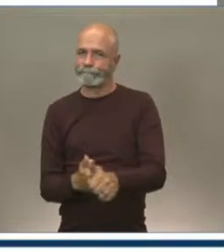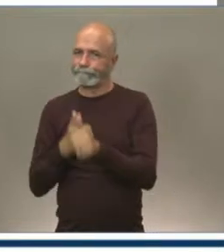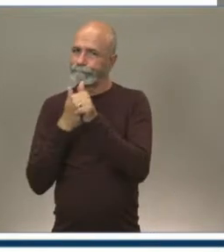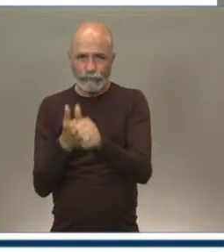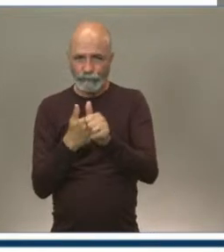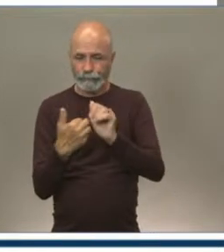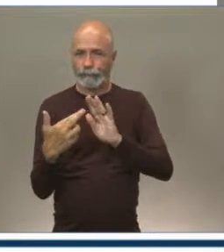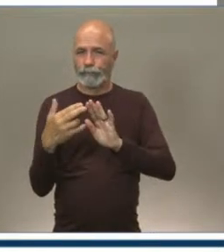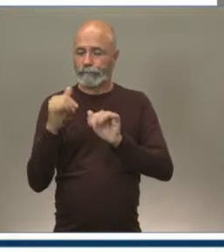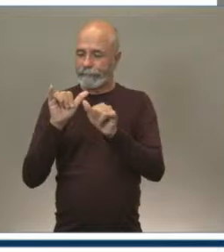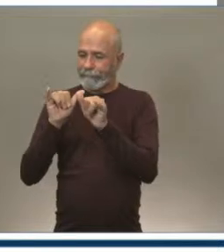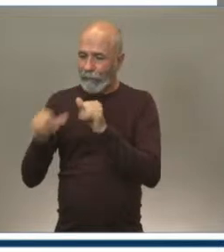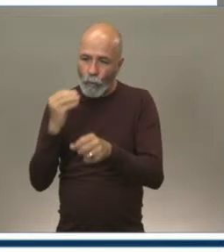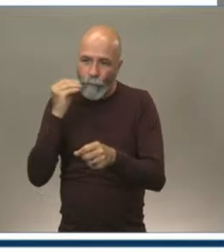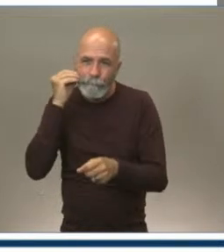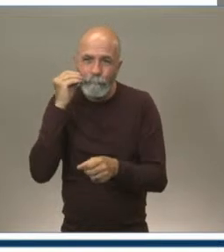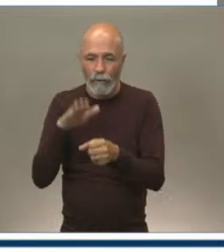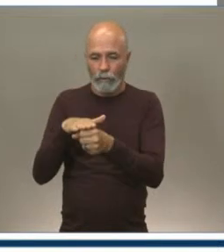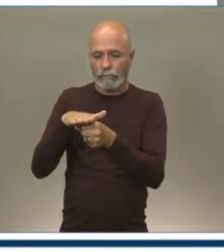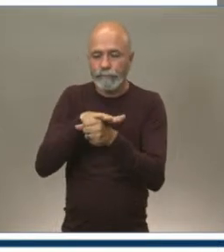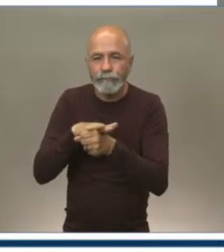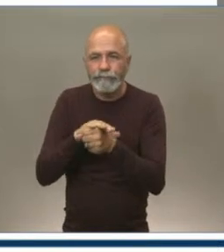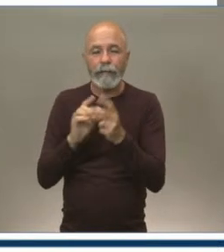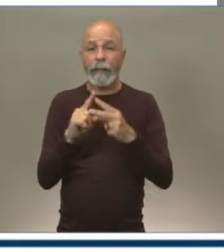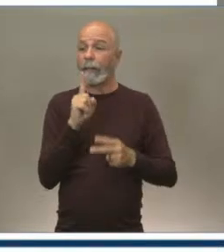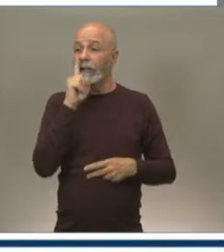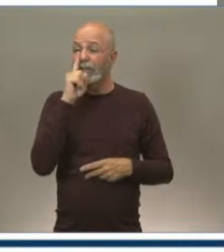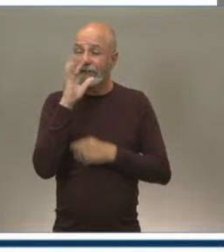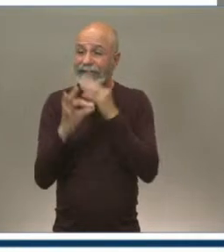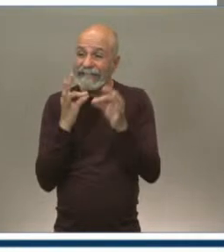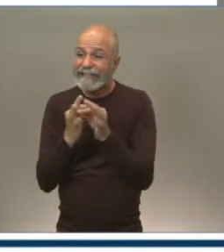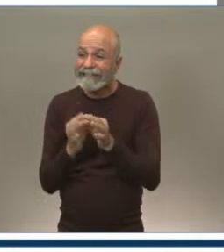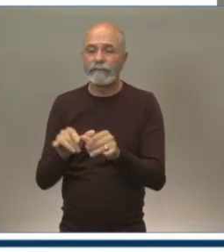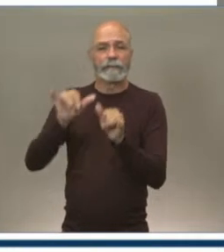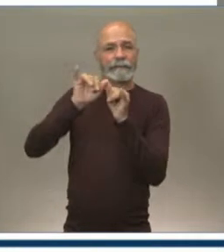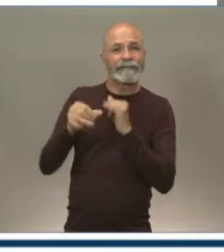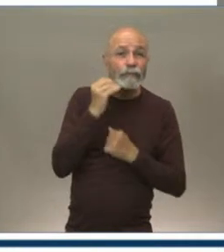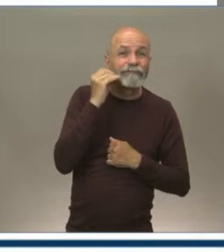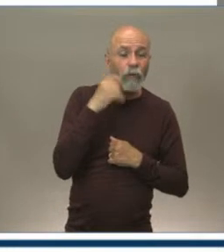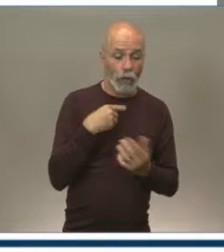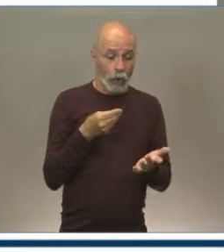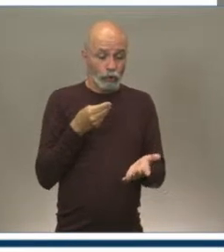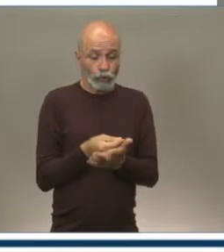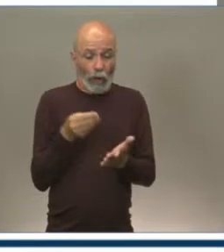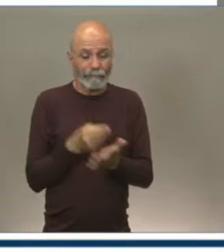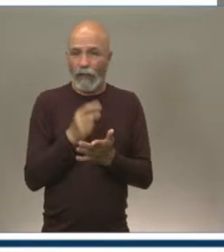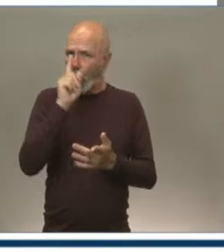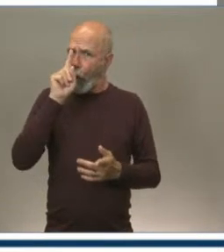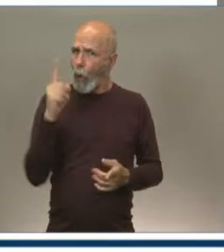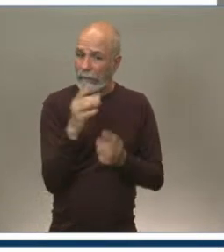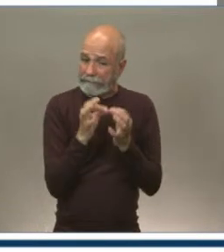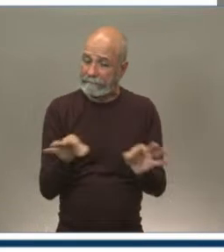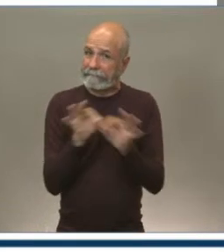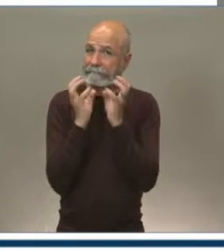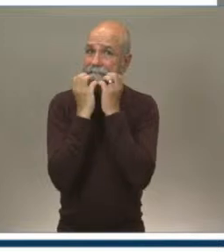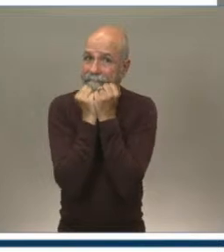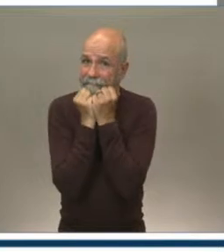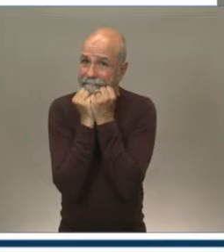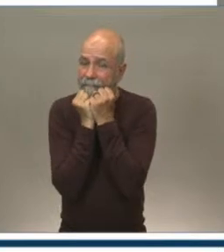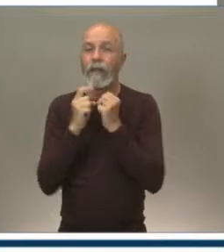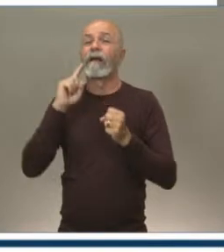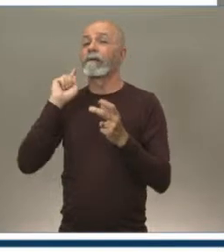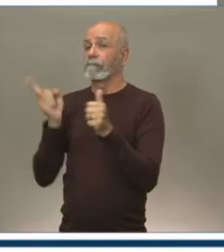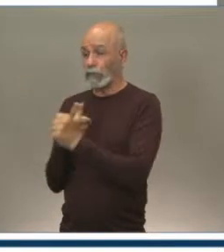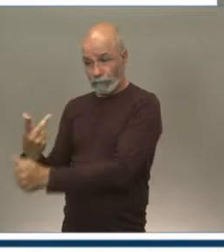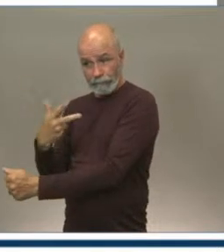get tested, stay home if you're sick, and shop only for essentials. Get your first dose of vaccine, and when you do,